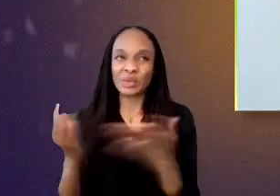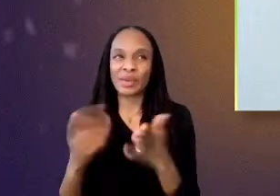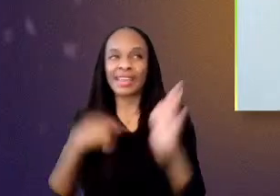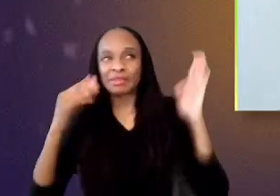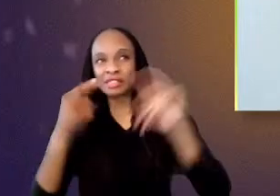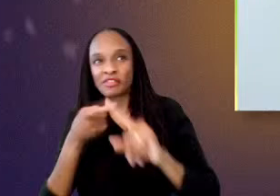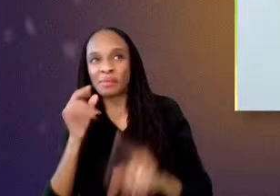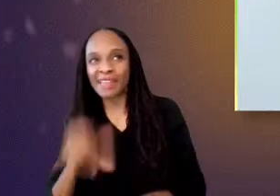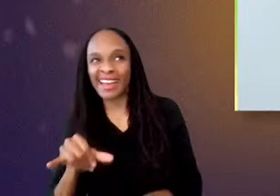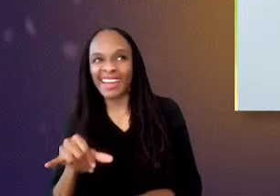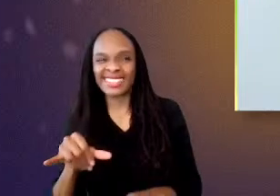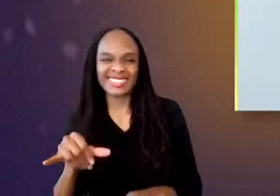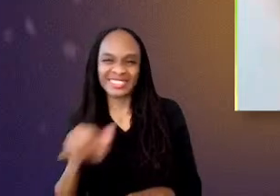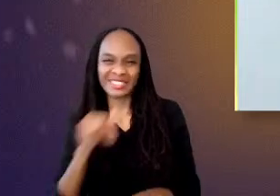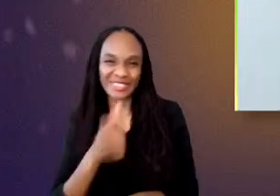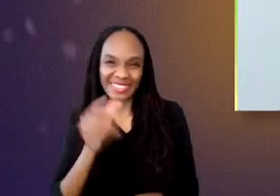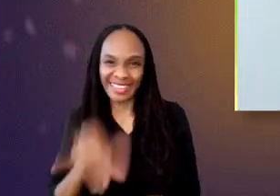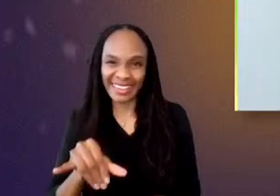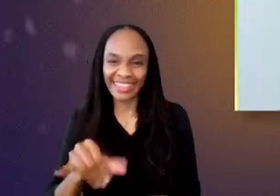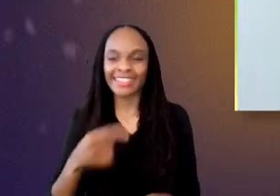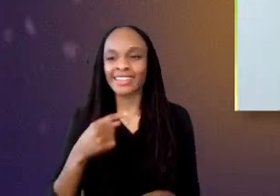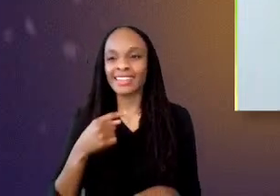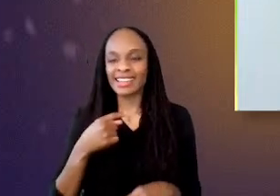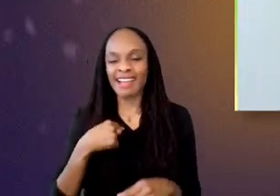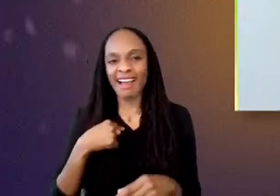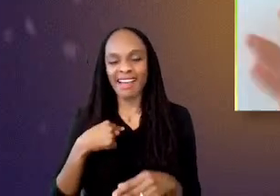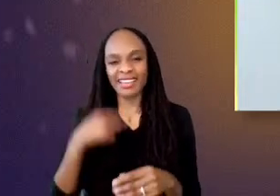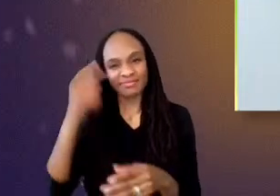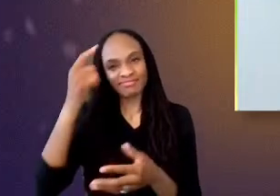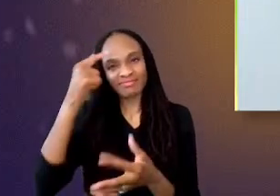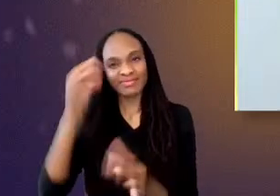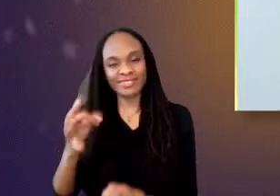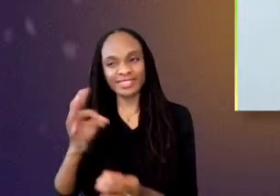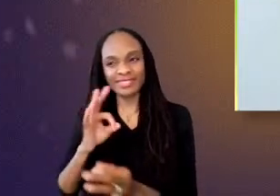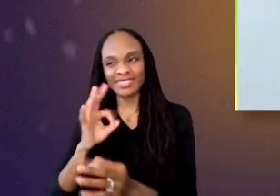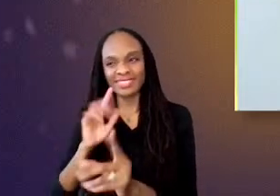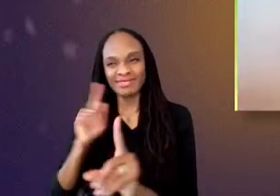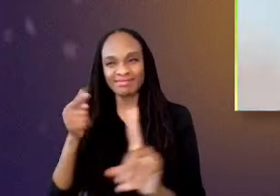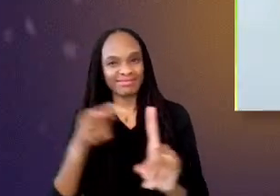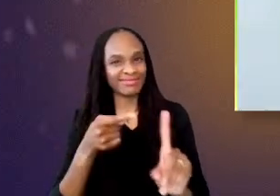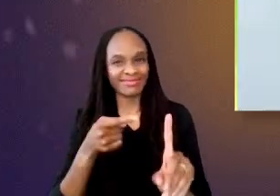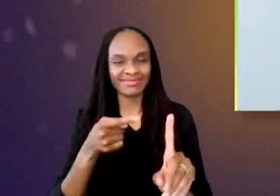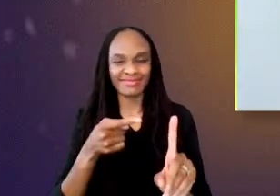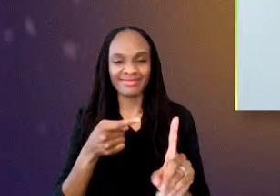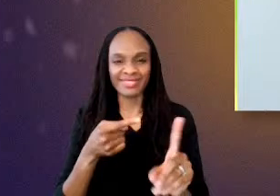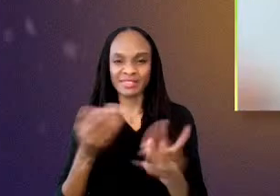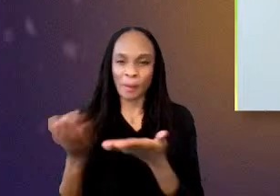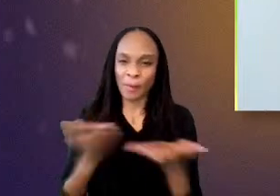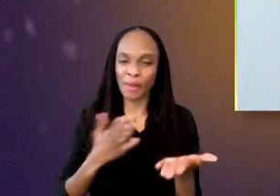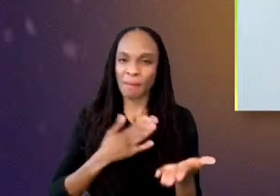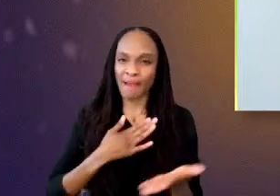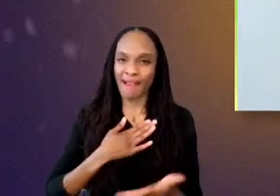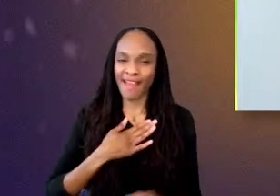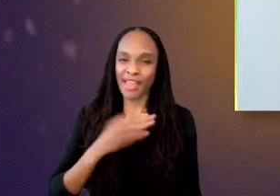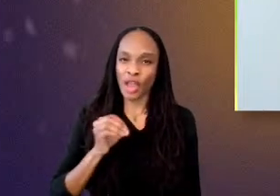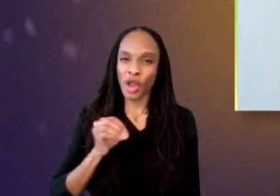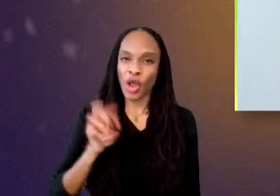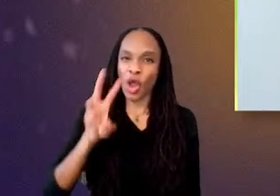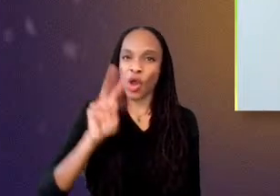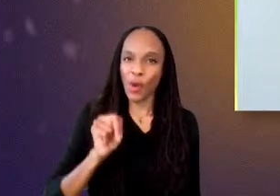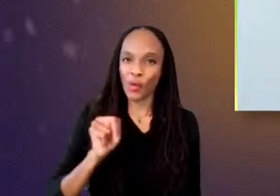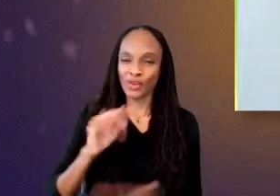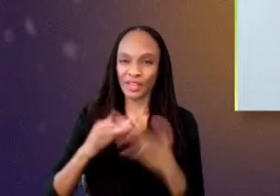it, I decided to just sort of like pivot and take what I could out of it, bring my own community and my own audience to